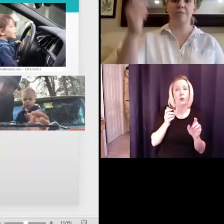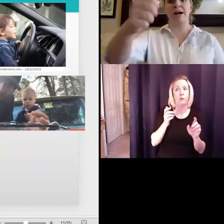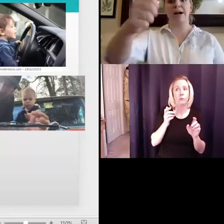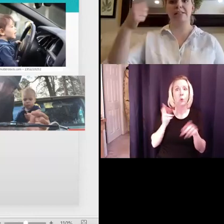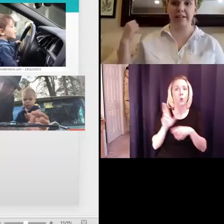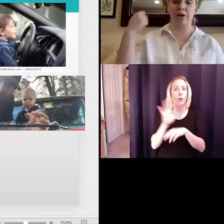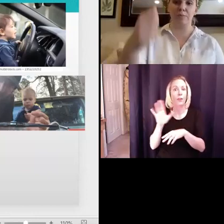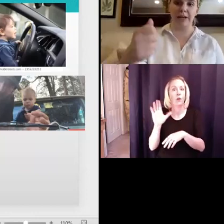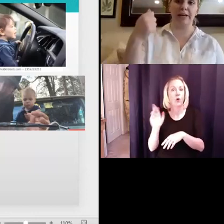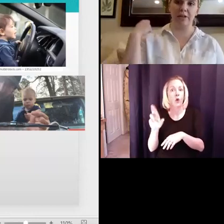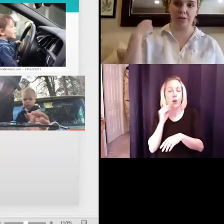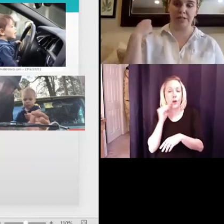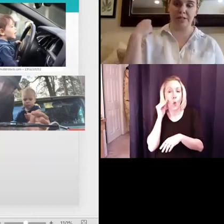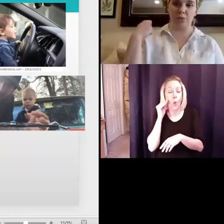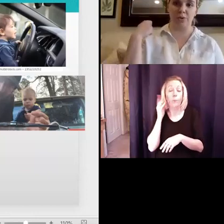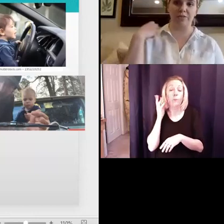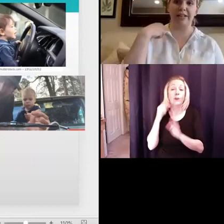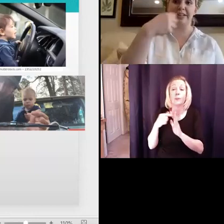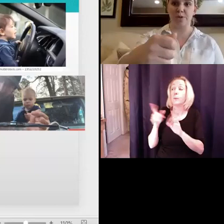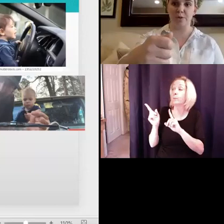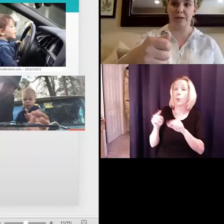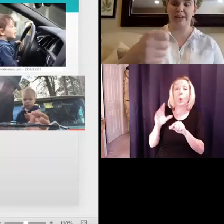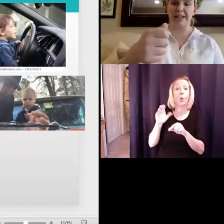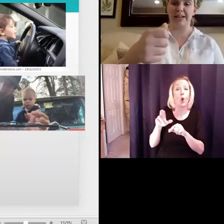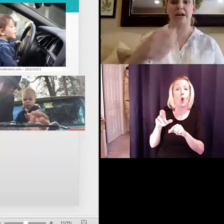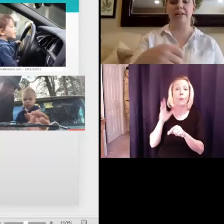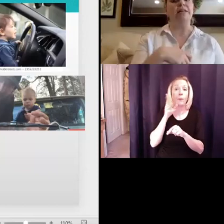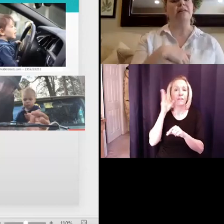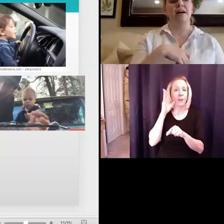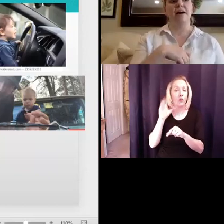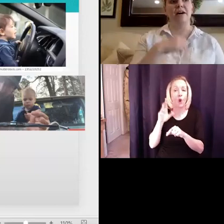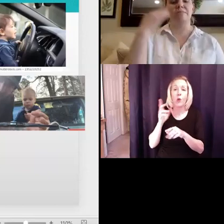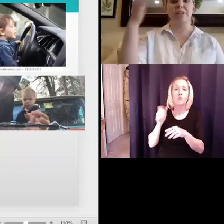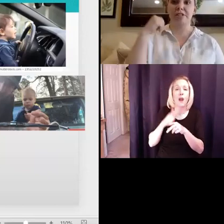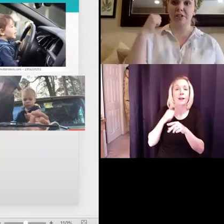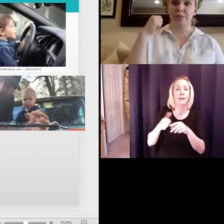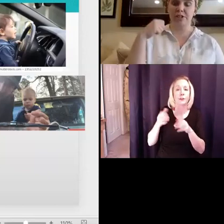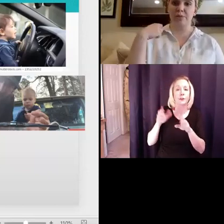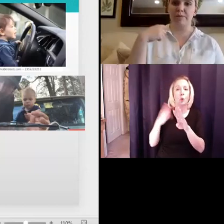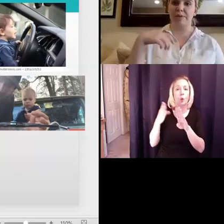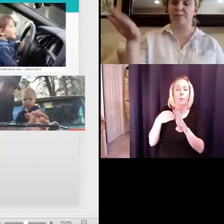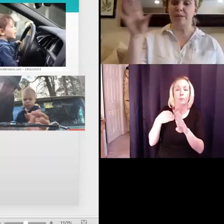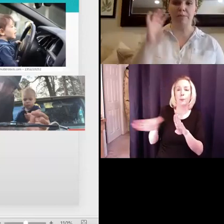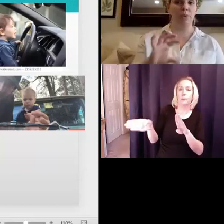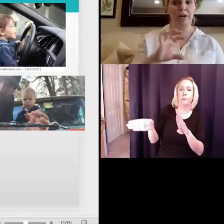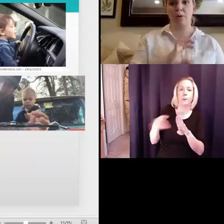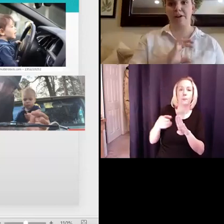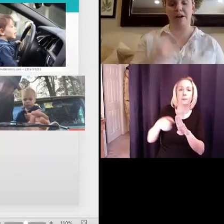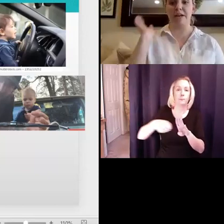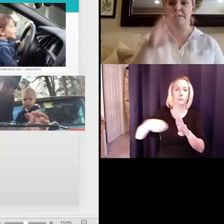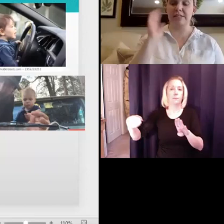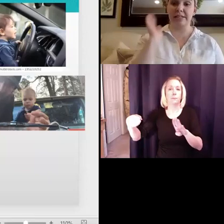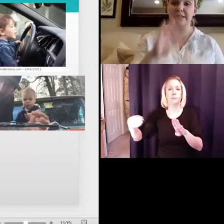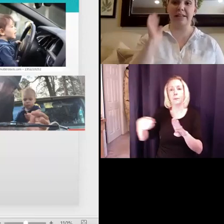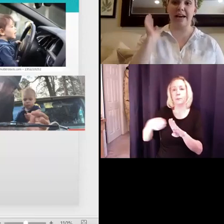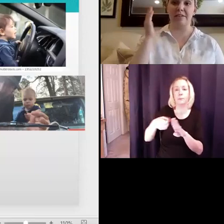car and practicing opening and closing the door, right? It goes open and shut. Touching the windshield wipers, maybe pouring water on